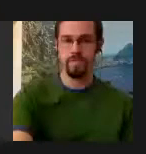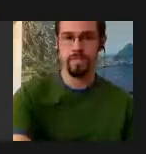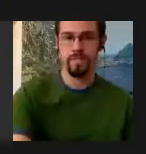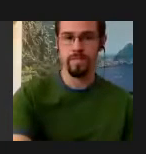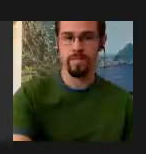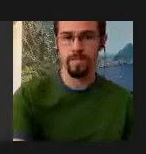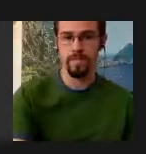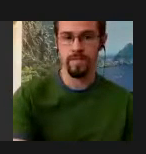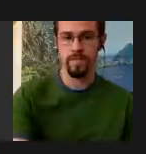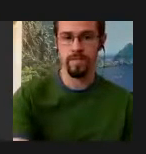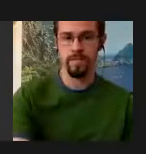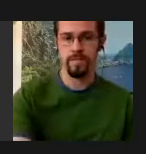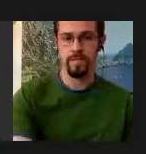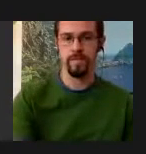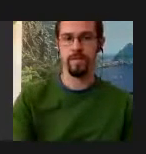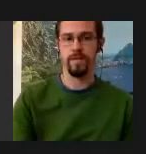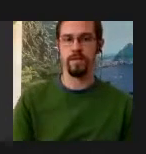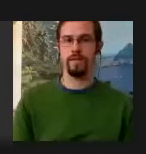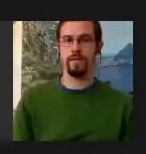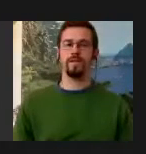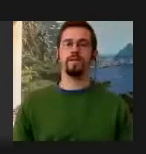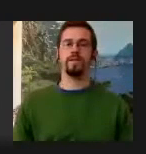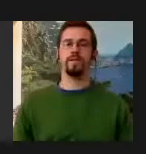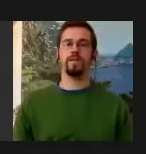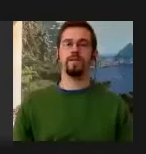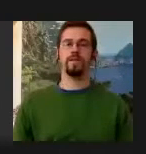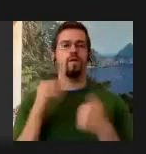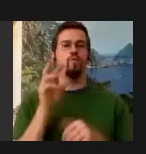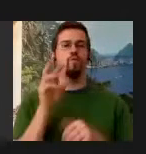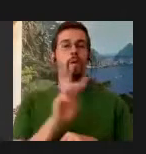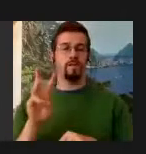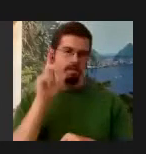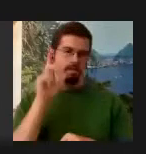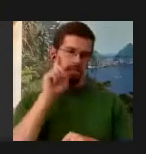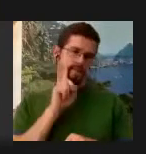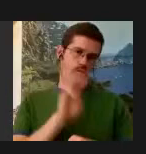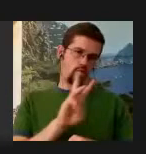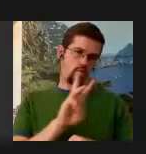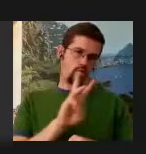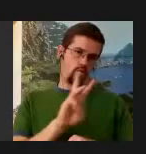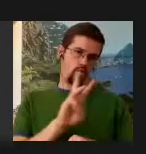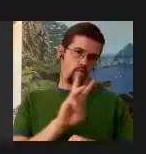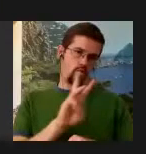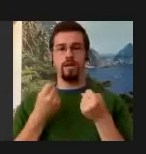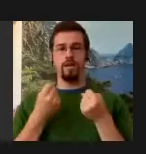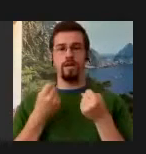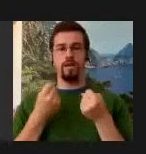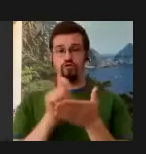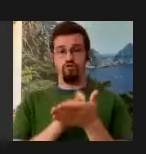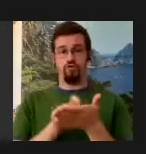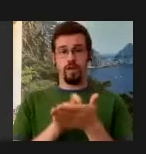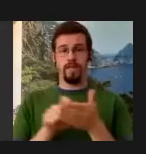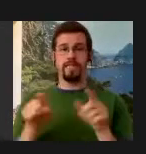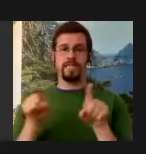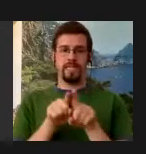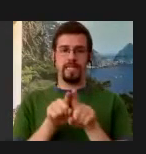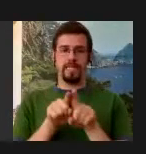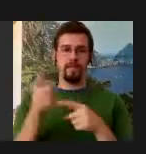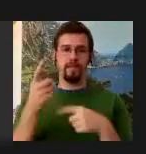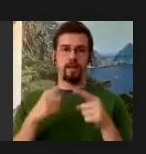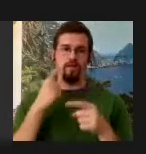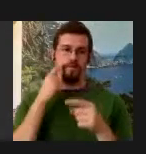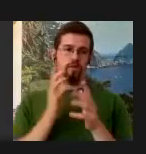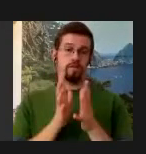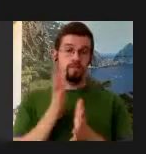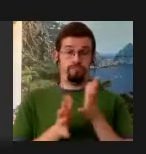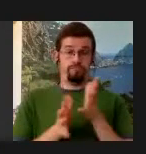is a website, a deaf website, and so I tried to write the same signs like they were signing in